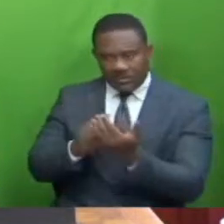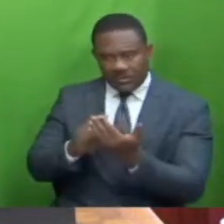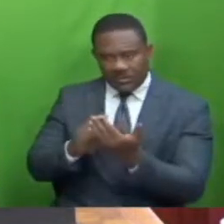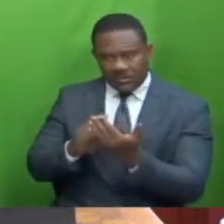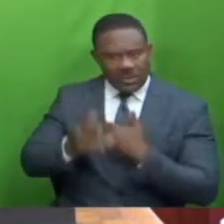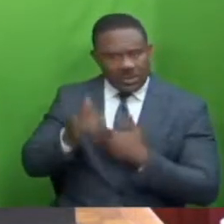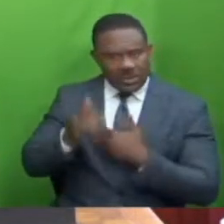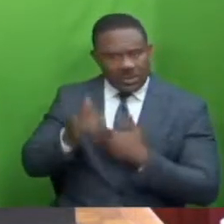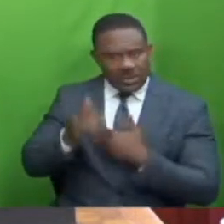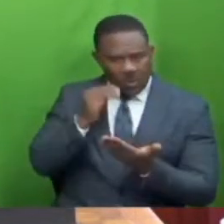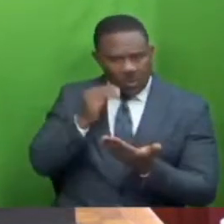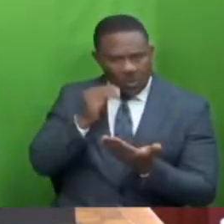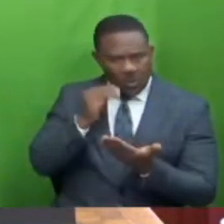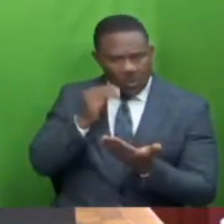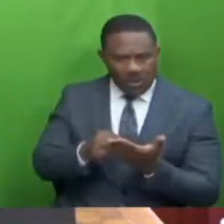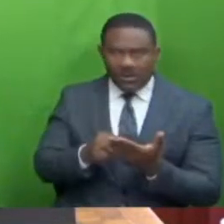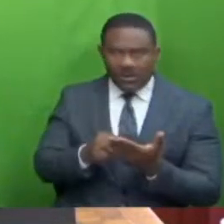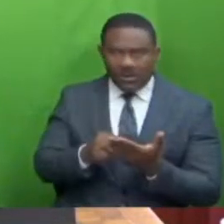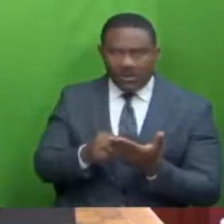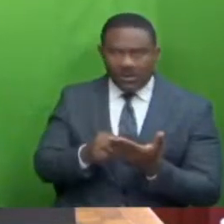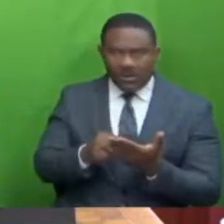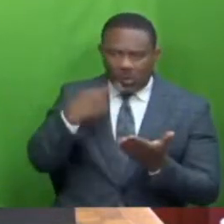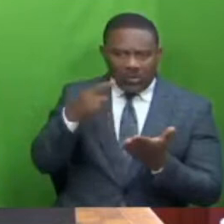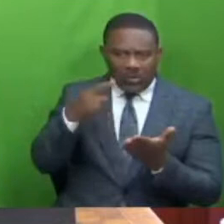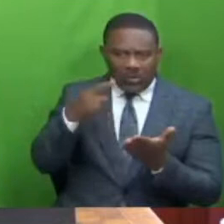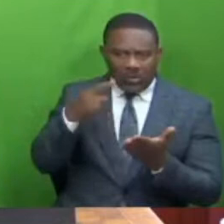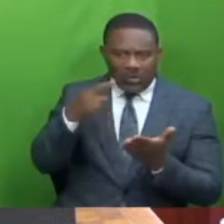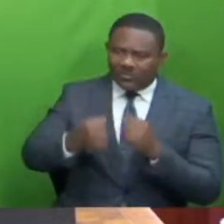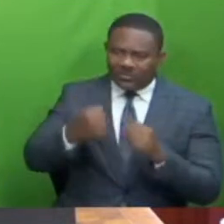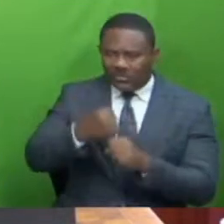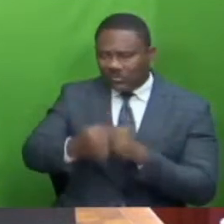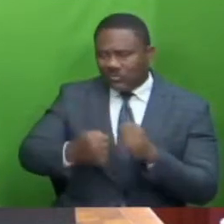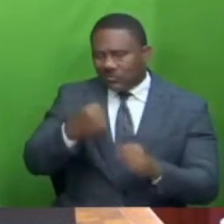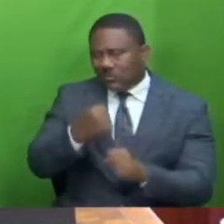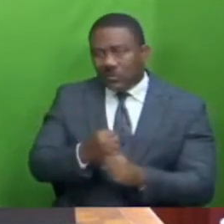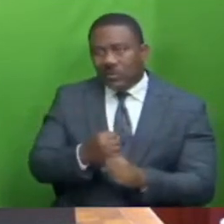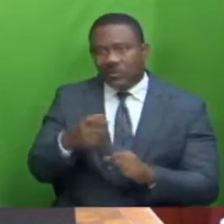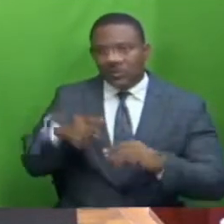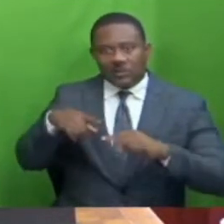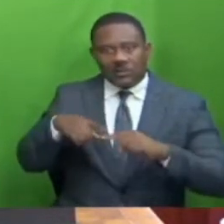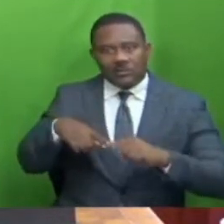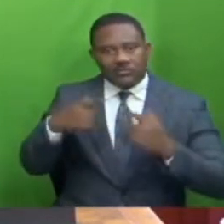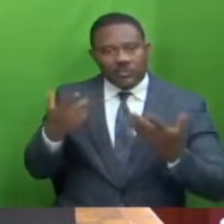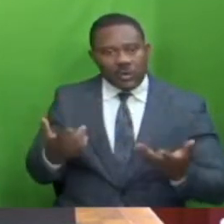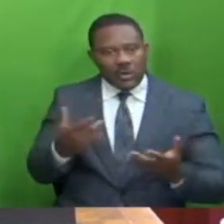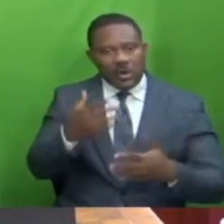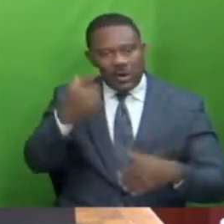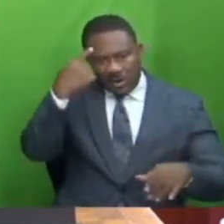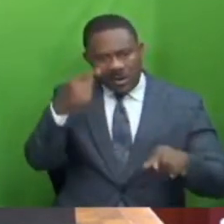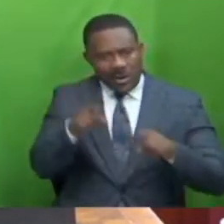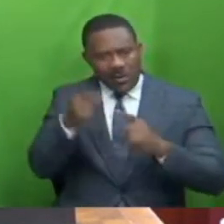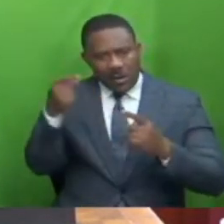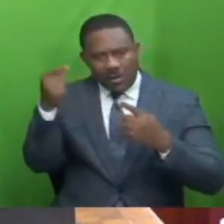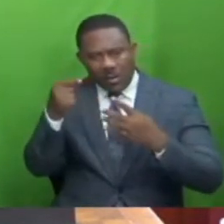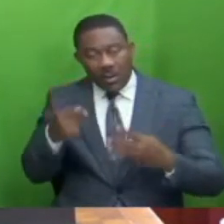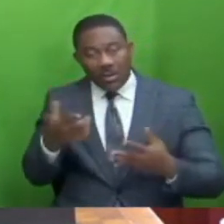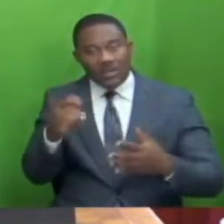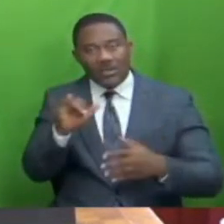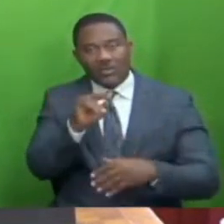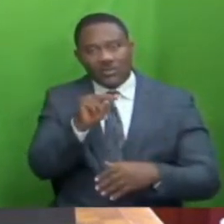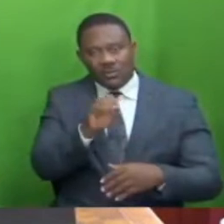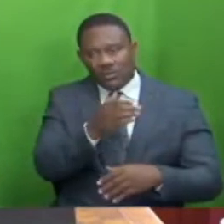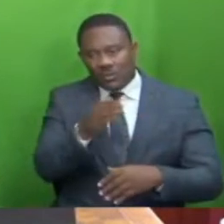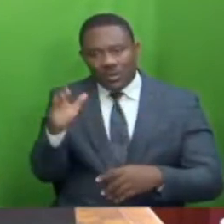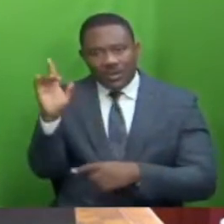monitored and reviewed semi-annually based on agreed targets to be met by end June and end December each